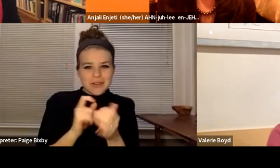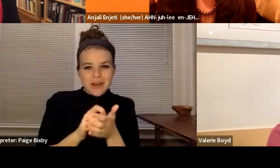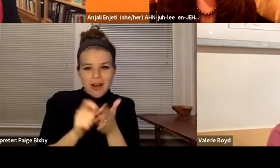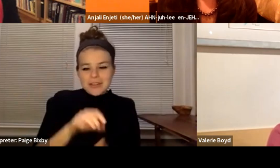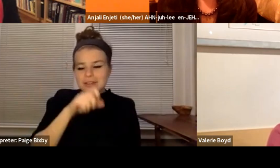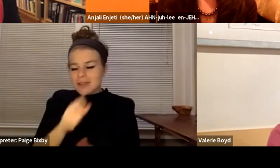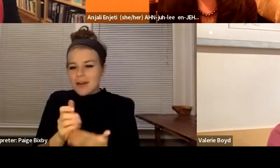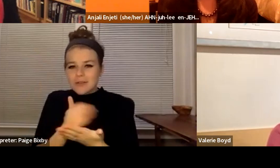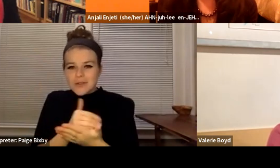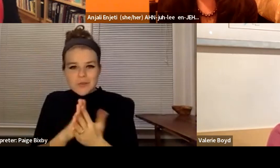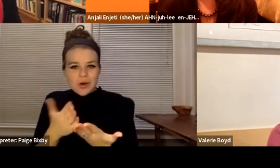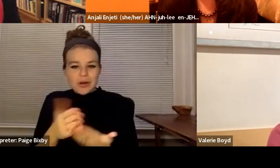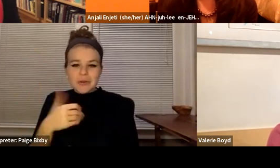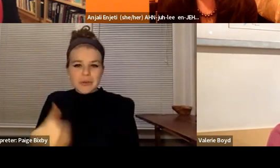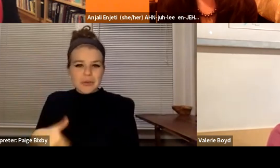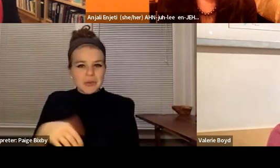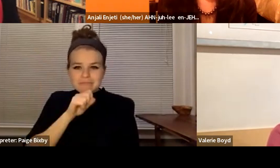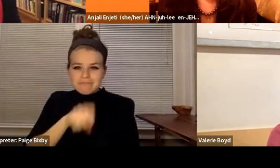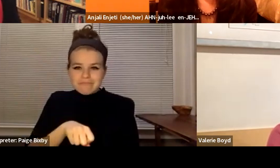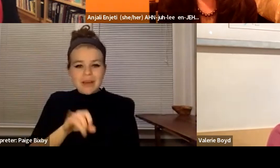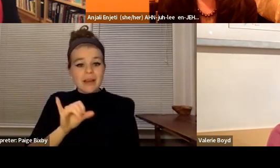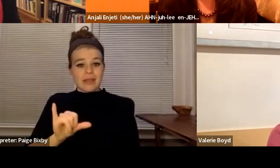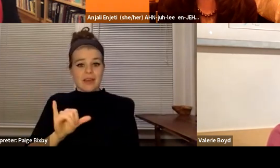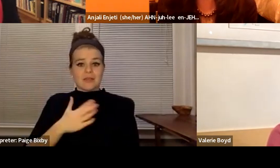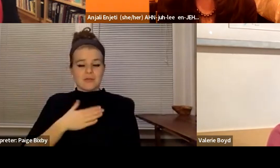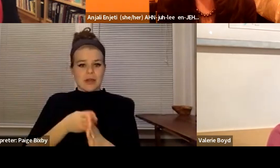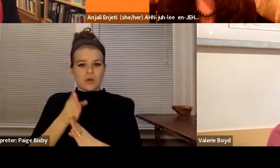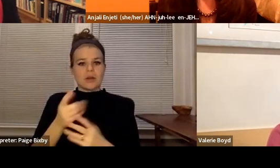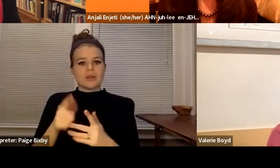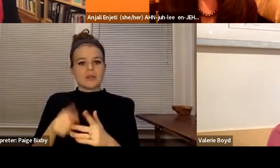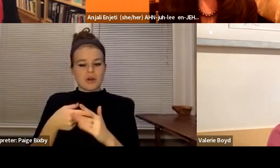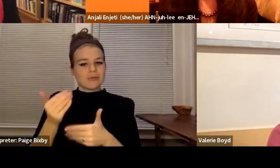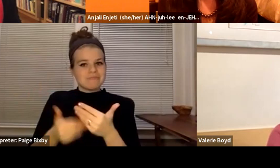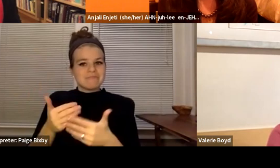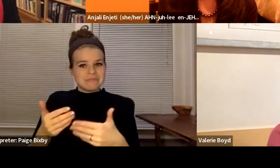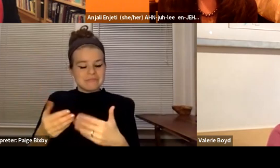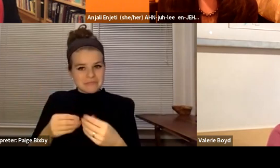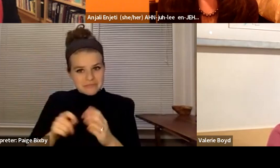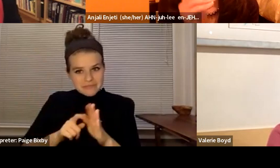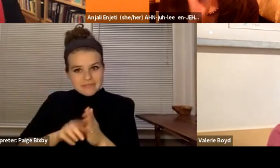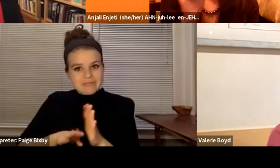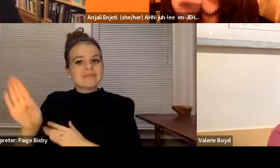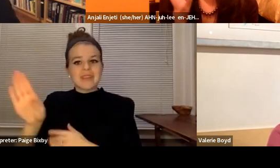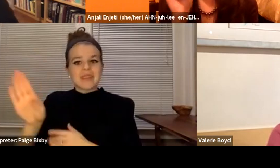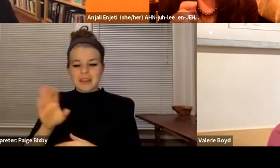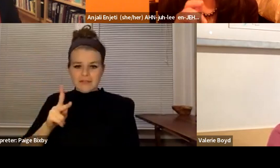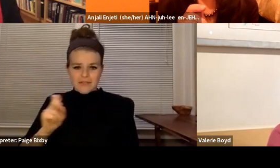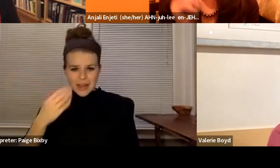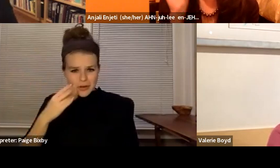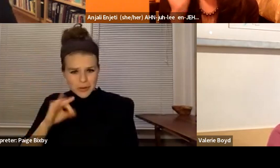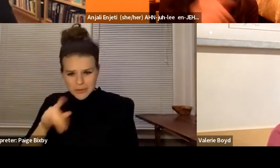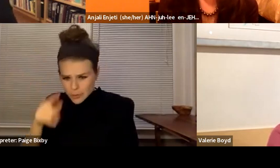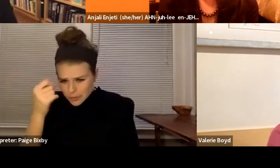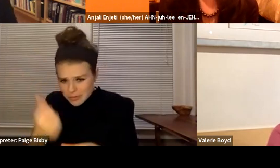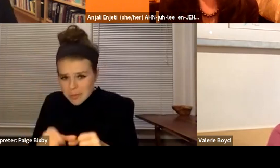books. And that's where my career really took off, was because Val was, you know, Val, I don't know if you remember